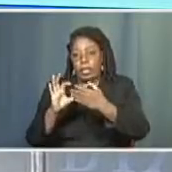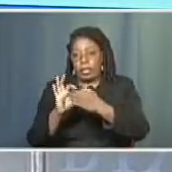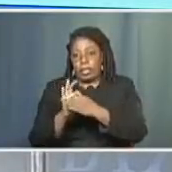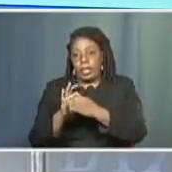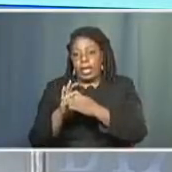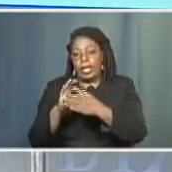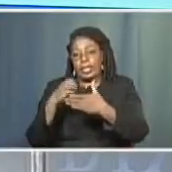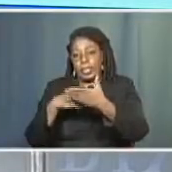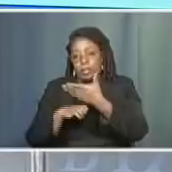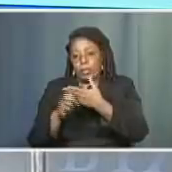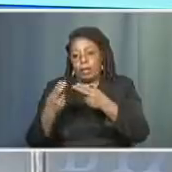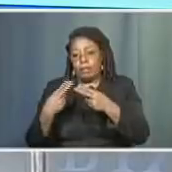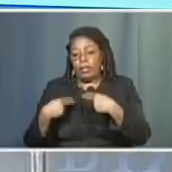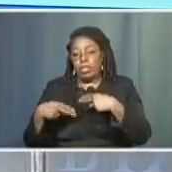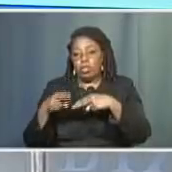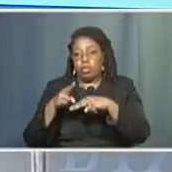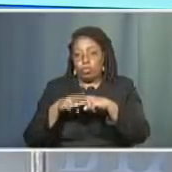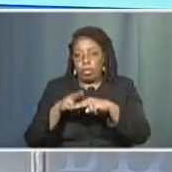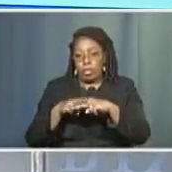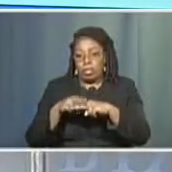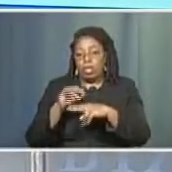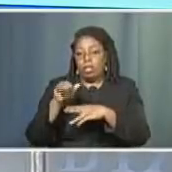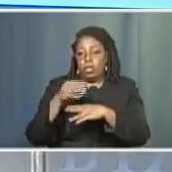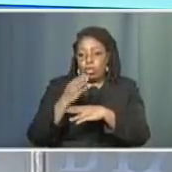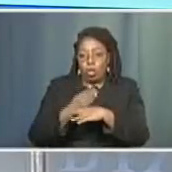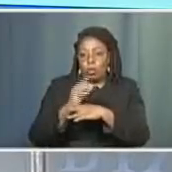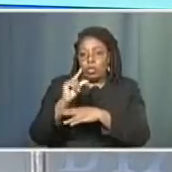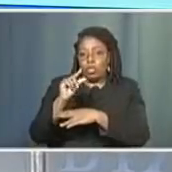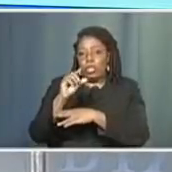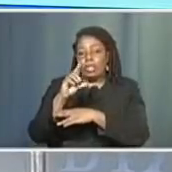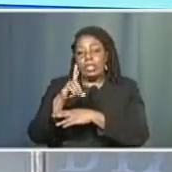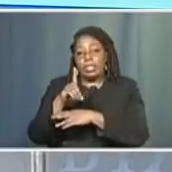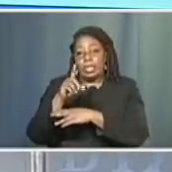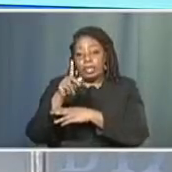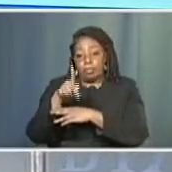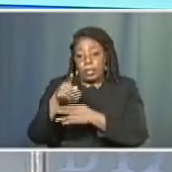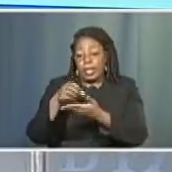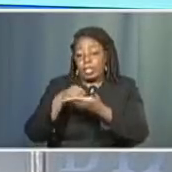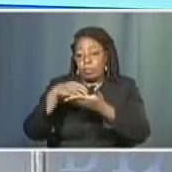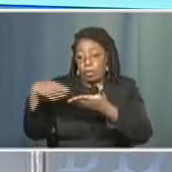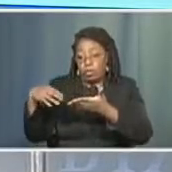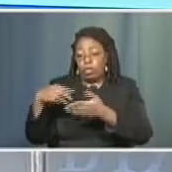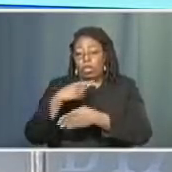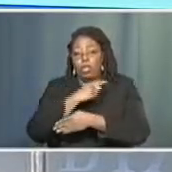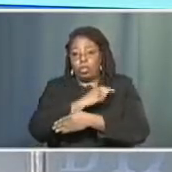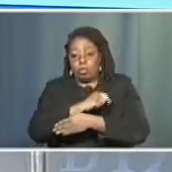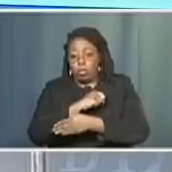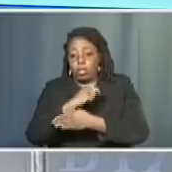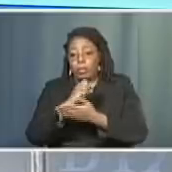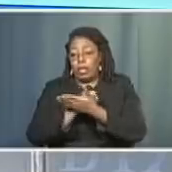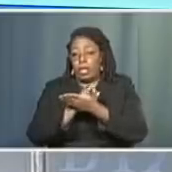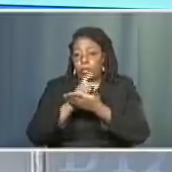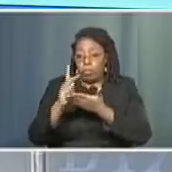accessibility, increased income, employment, GDP, tourism expenditure, improved education, livelihood and